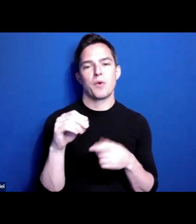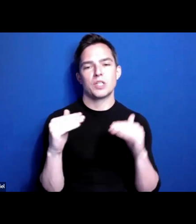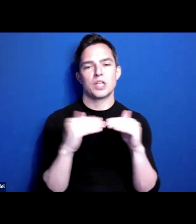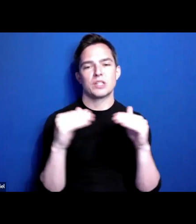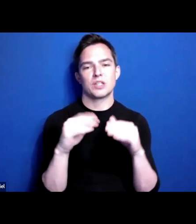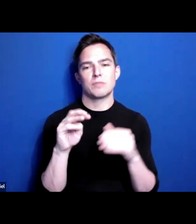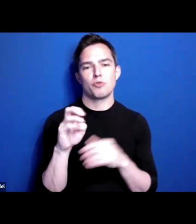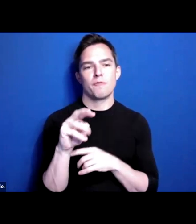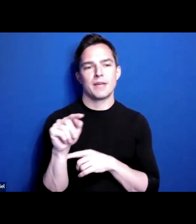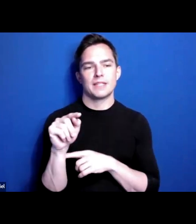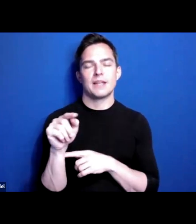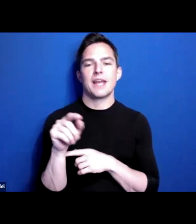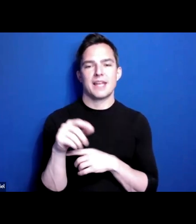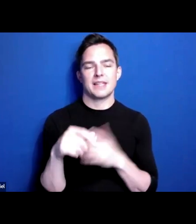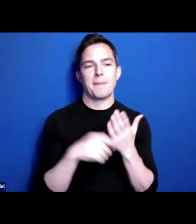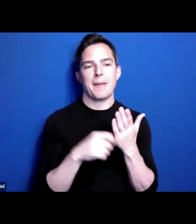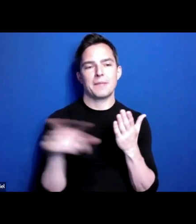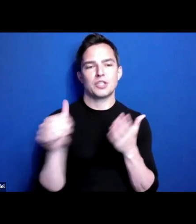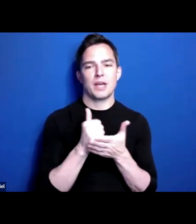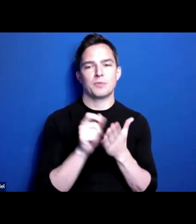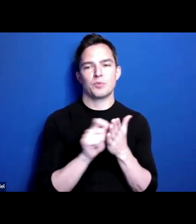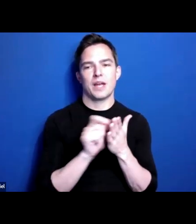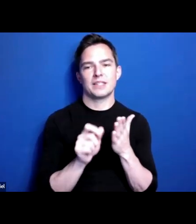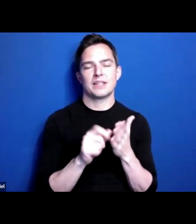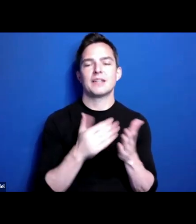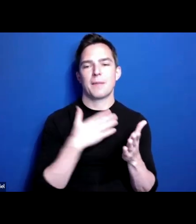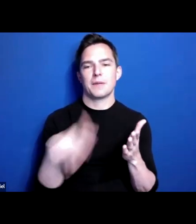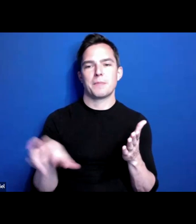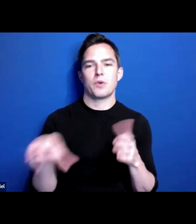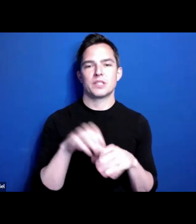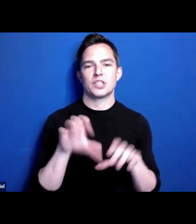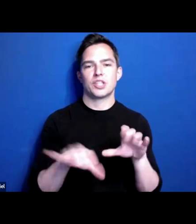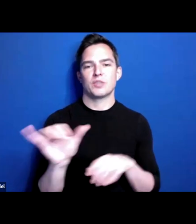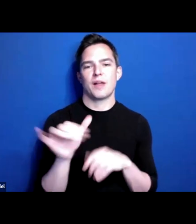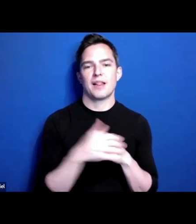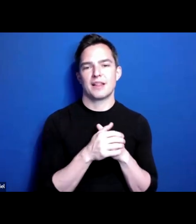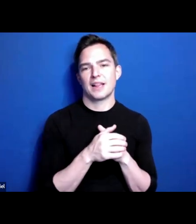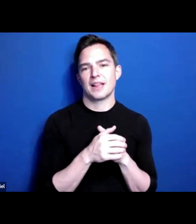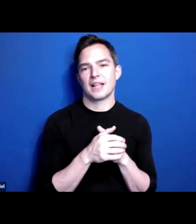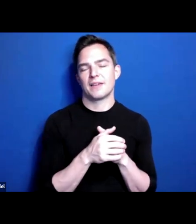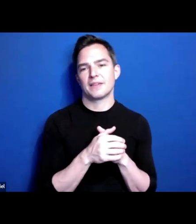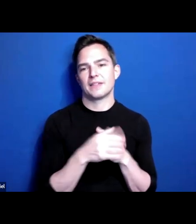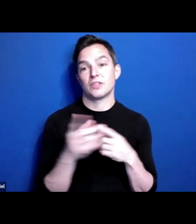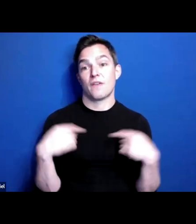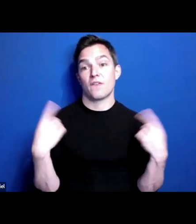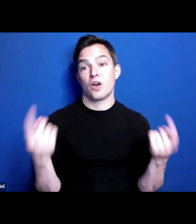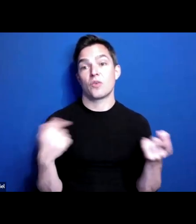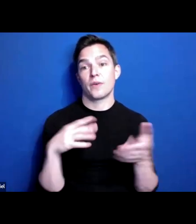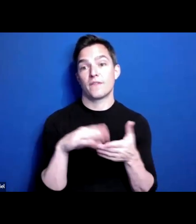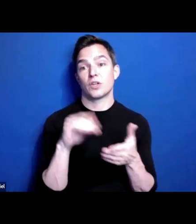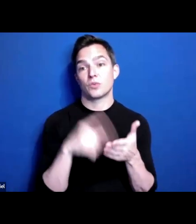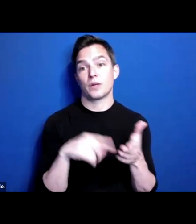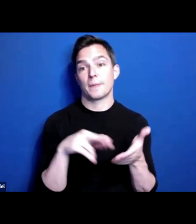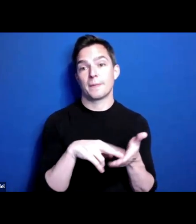pamphlet that she helped write. And I'm happy to drop that in the chat as well. So far, we've learned what it